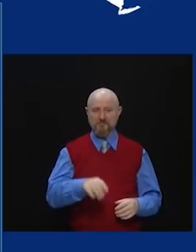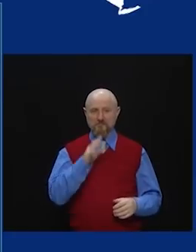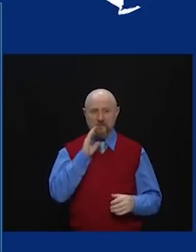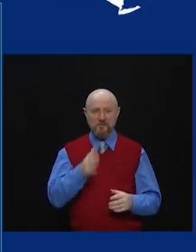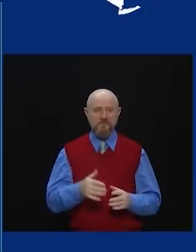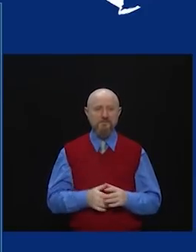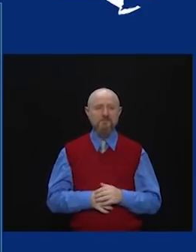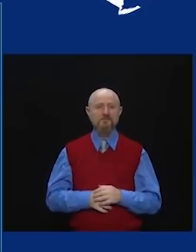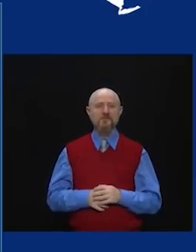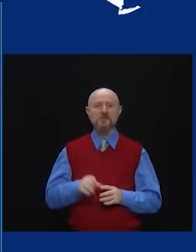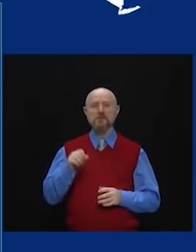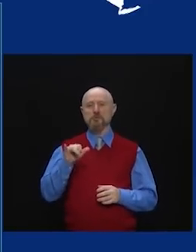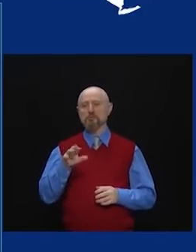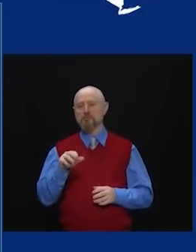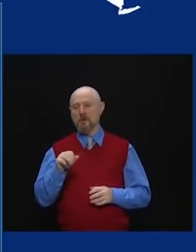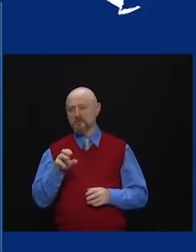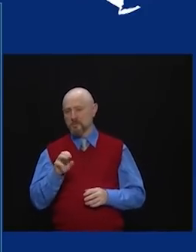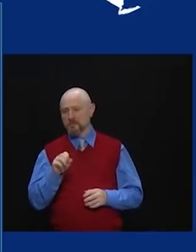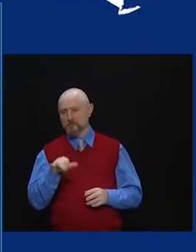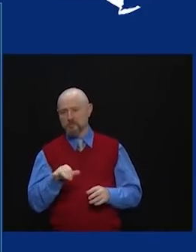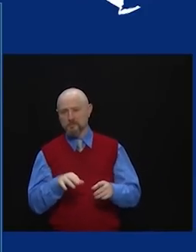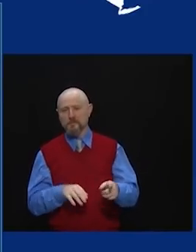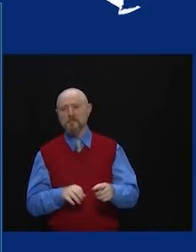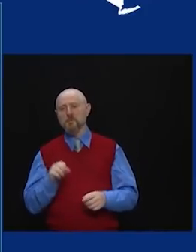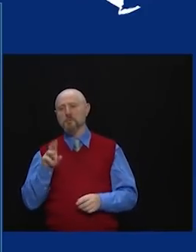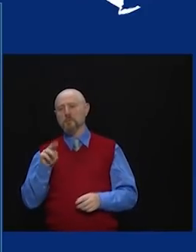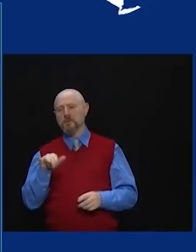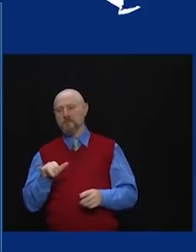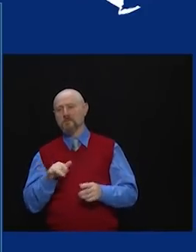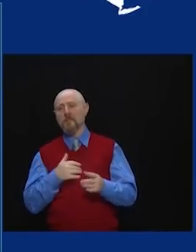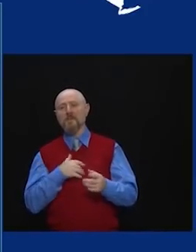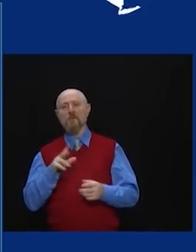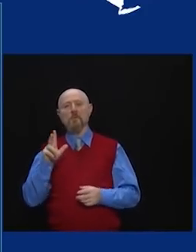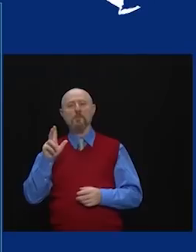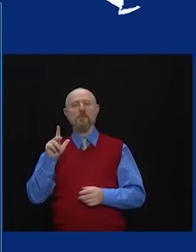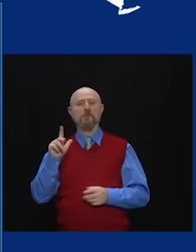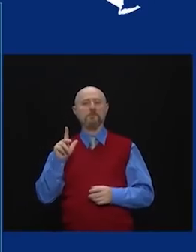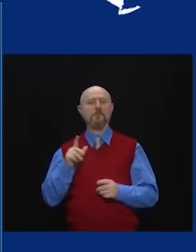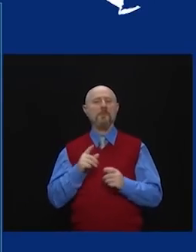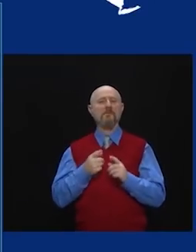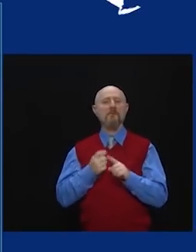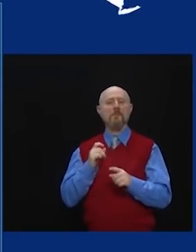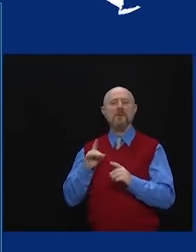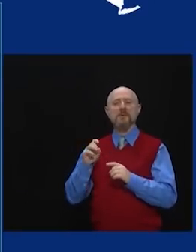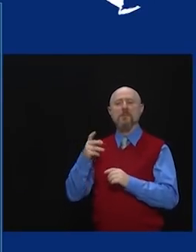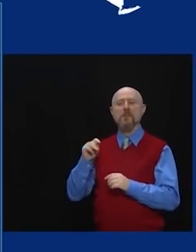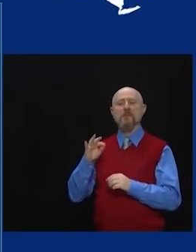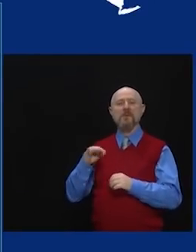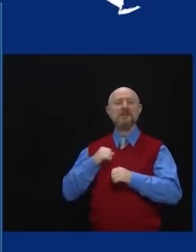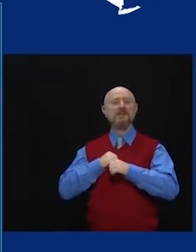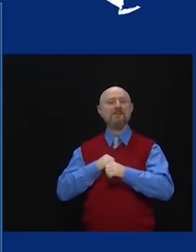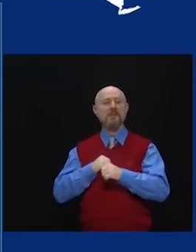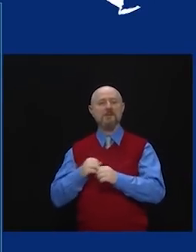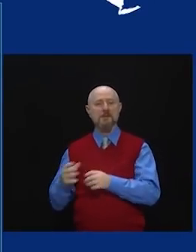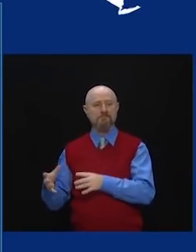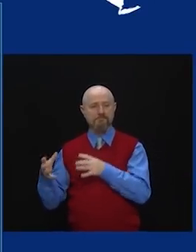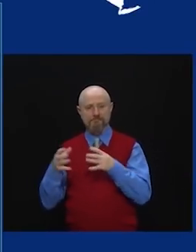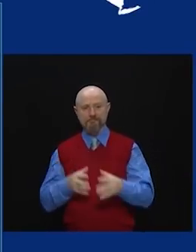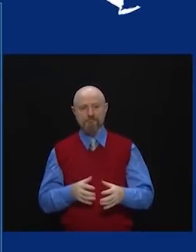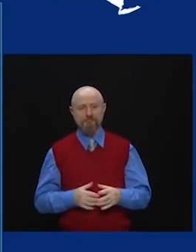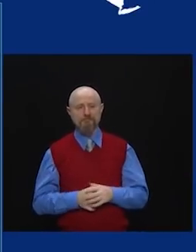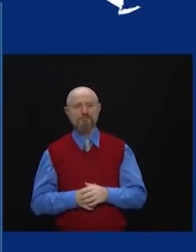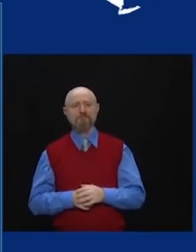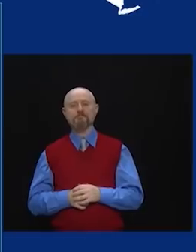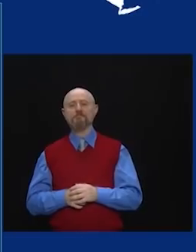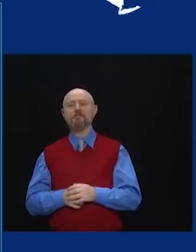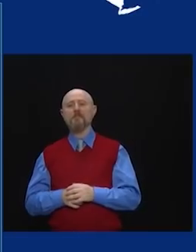20-plus member Department of Defense medical response team to Erie County Medical Center in Buffalo